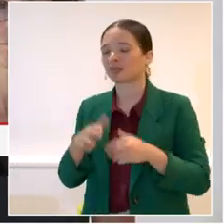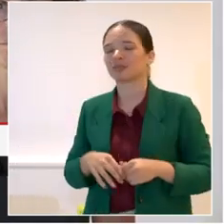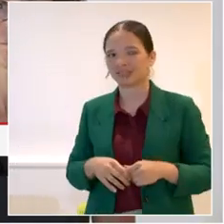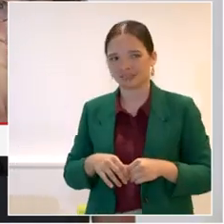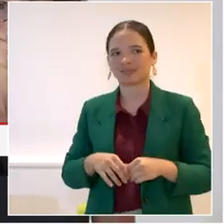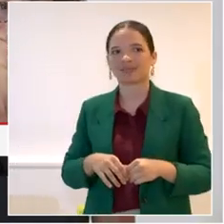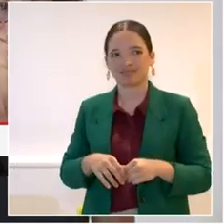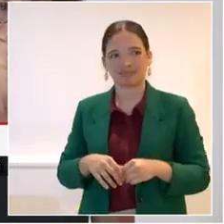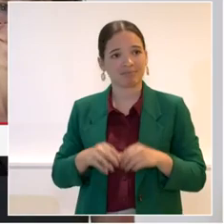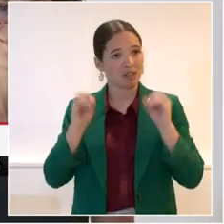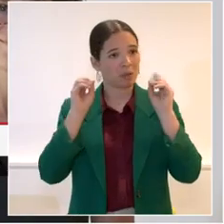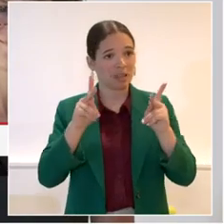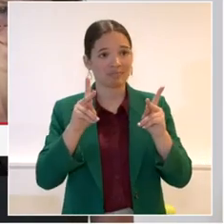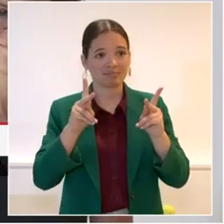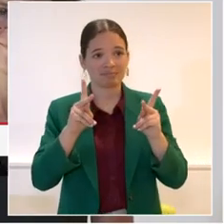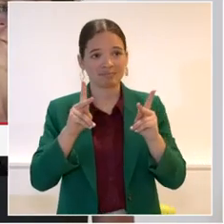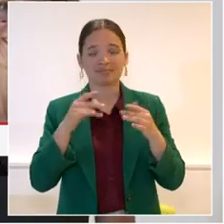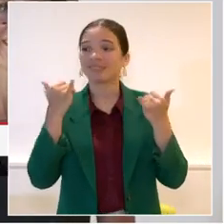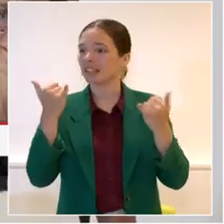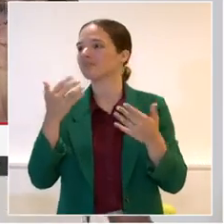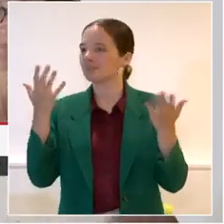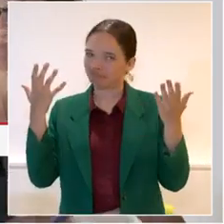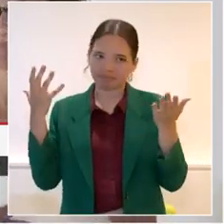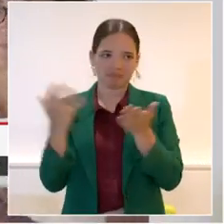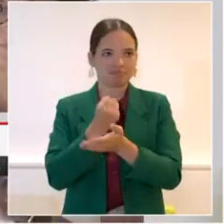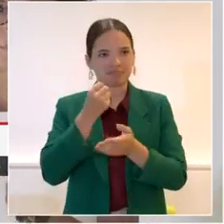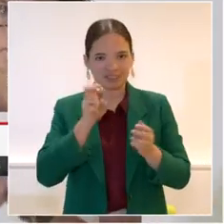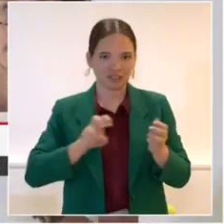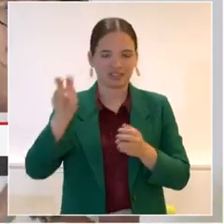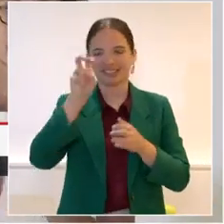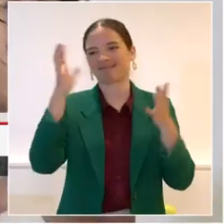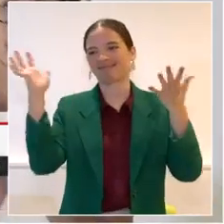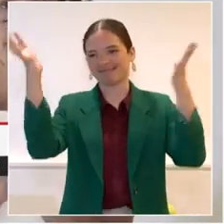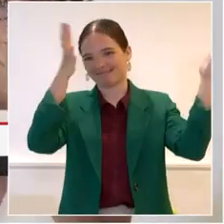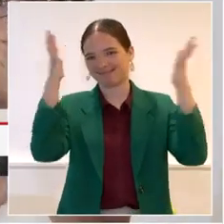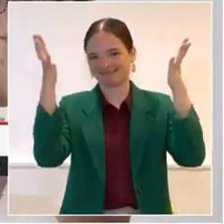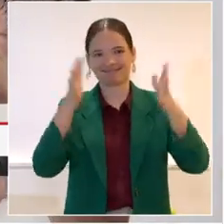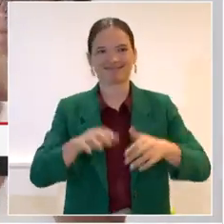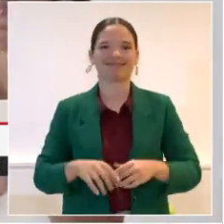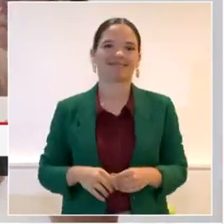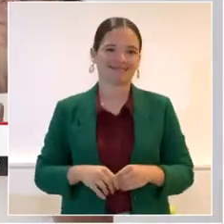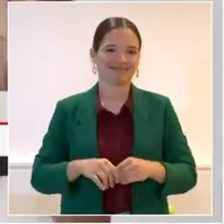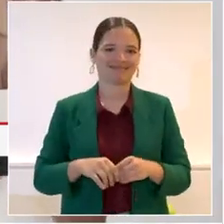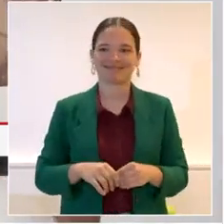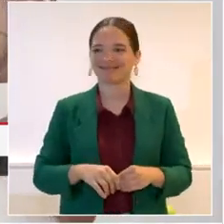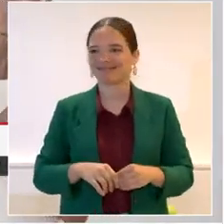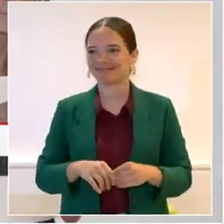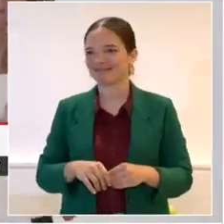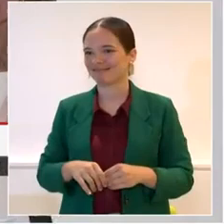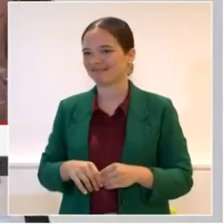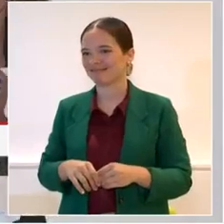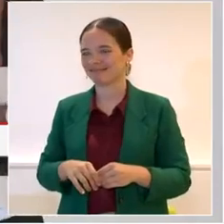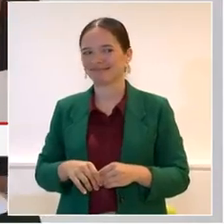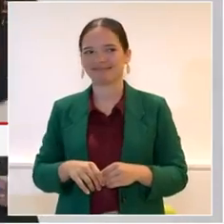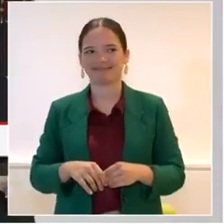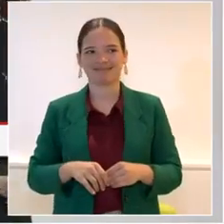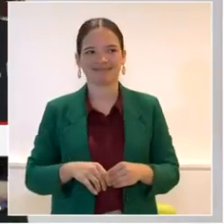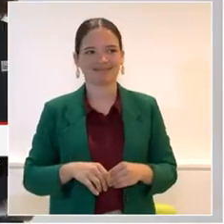All right, let's take a tour. Thank you, everybody. We're going to cut a ribbon.